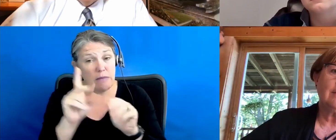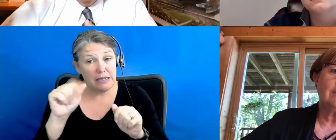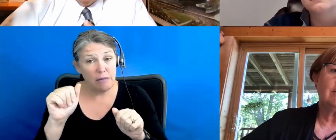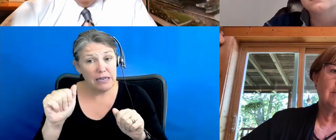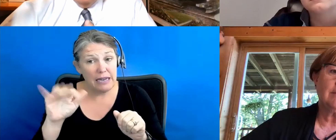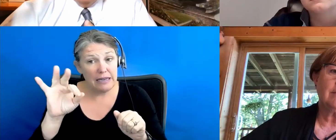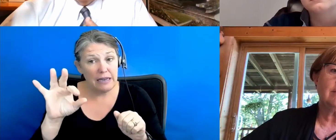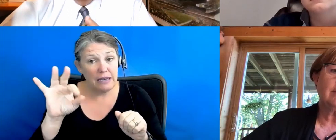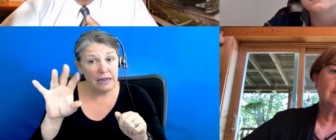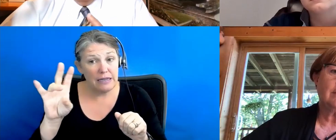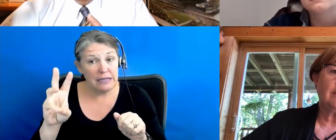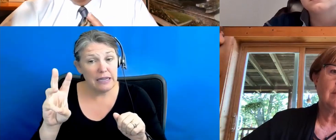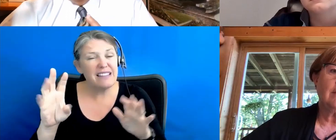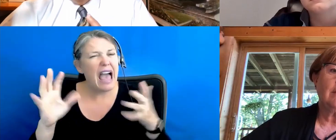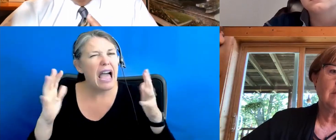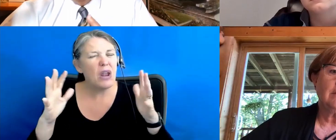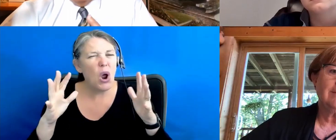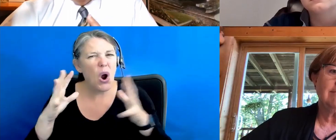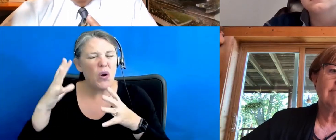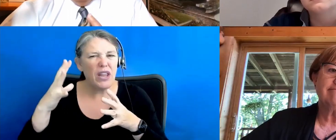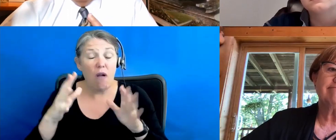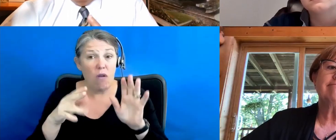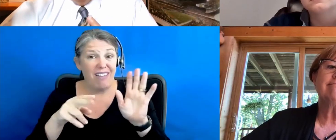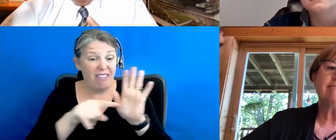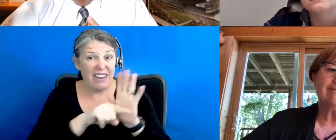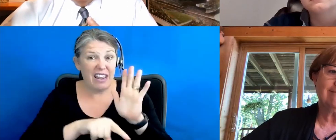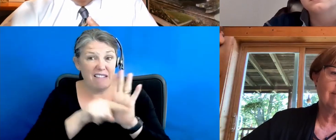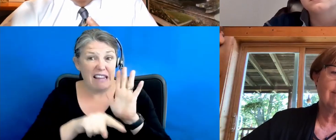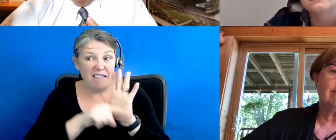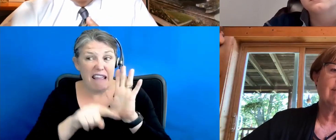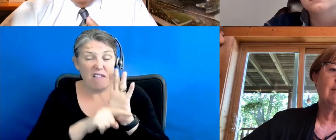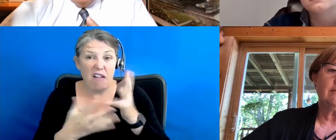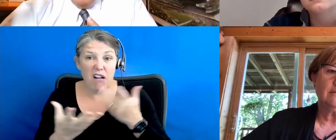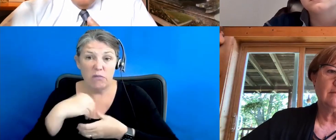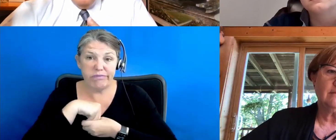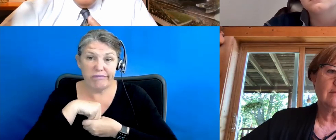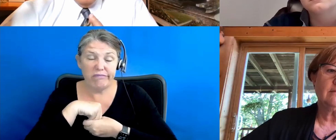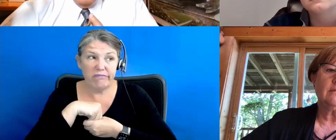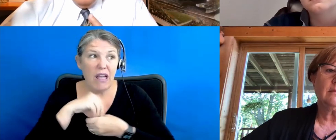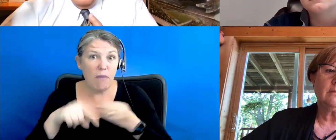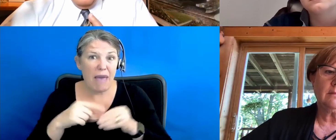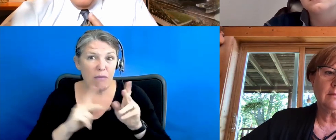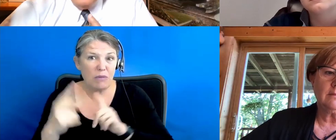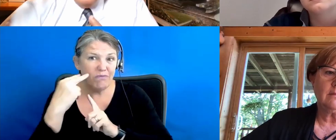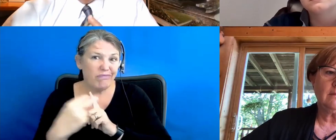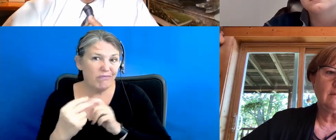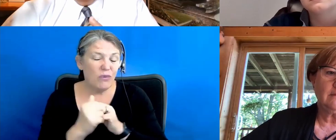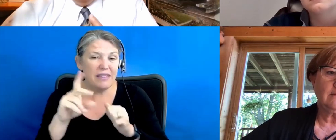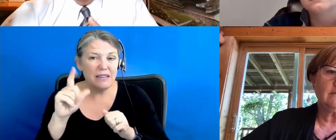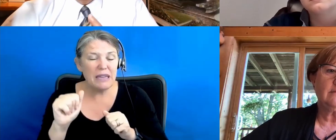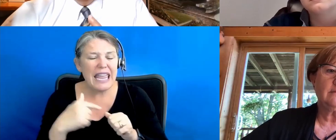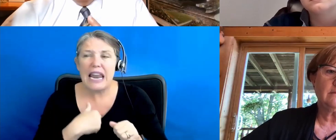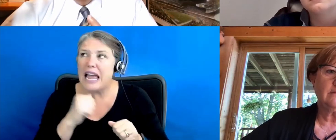had previously internalized all the negative stereotypes affecting people with disabilities. And so, and I didn't